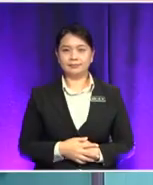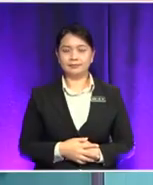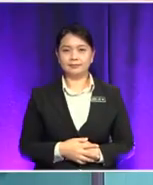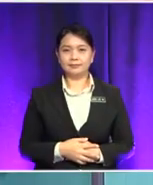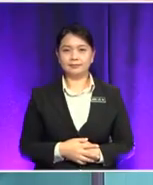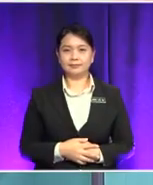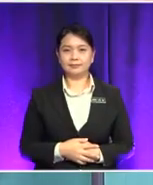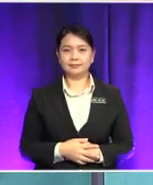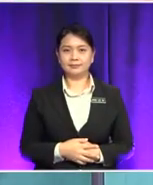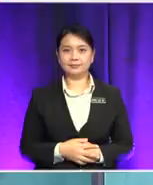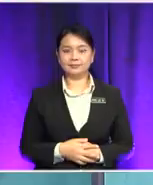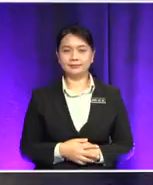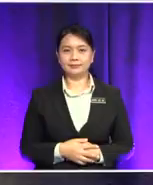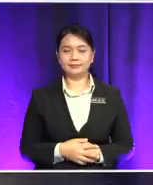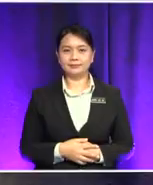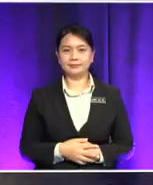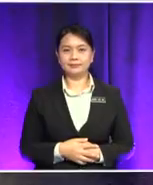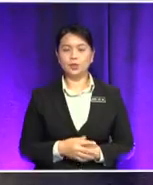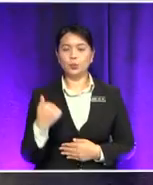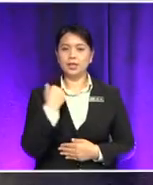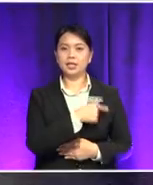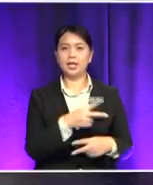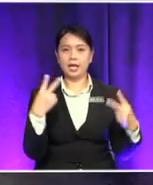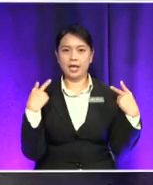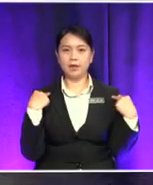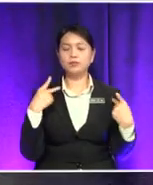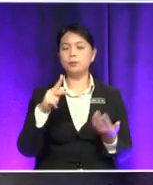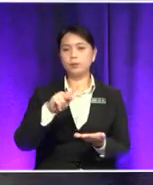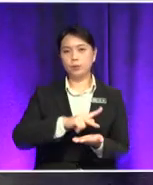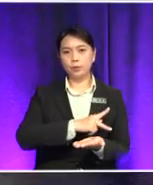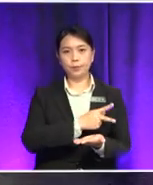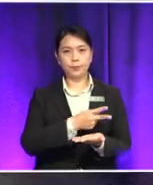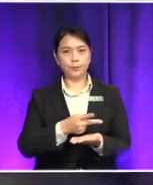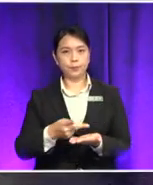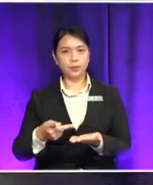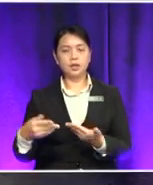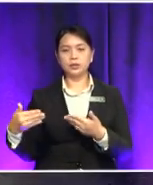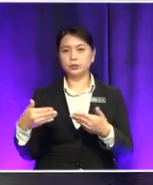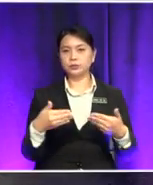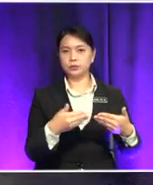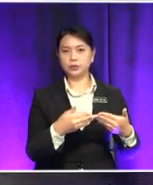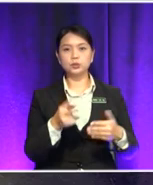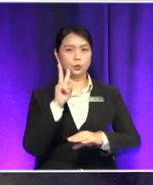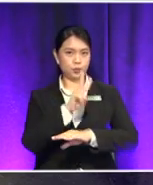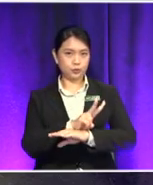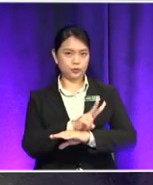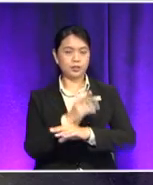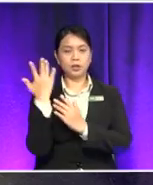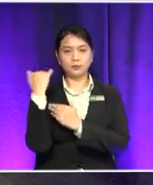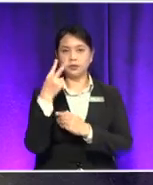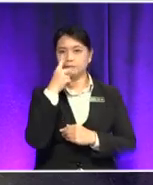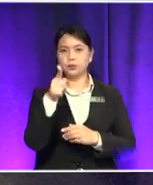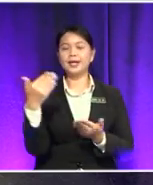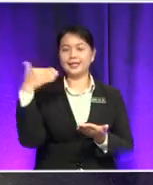Yes. We have a poem recital at the end. So continue to watch the poem recital, and I hope to see you again. Bye,